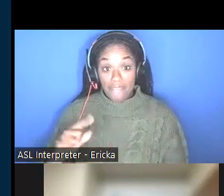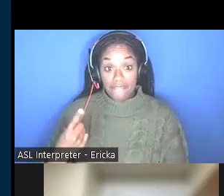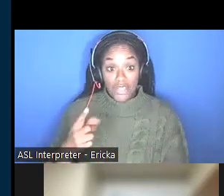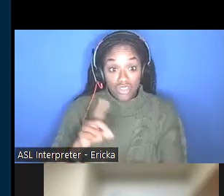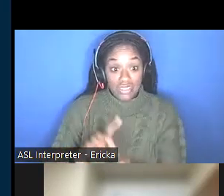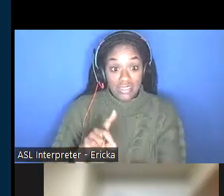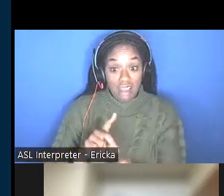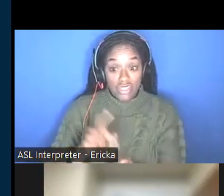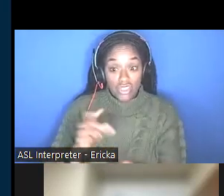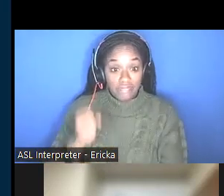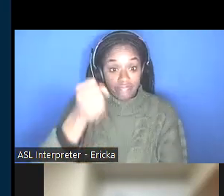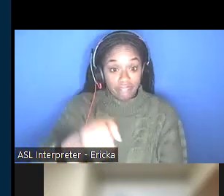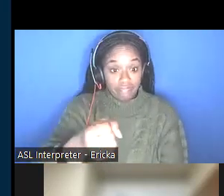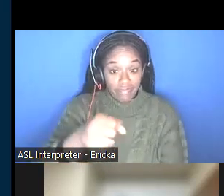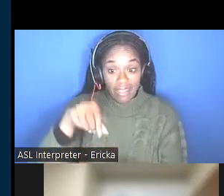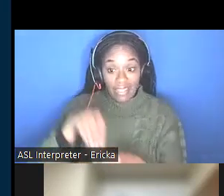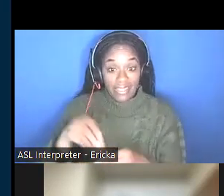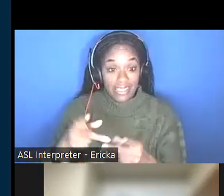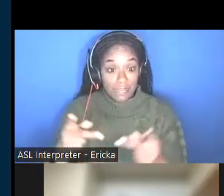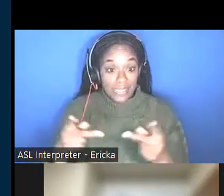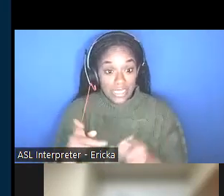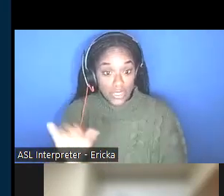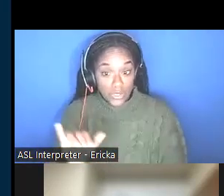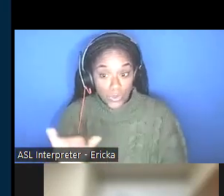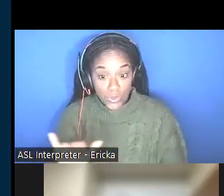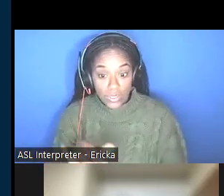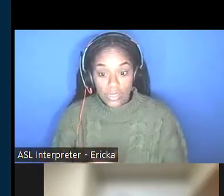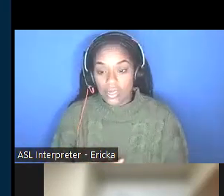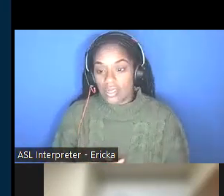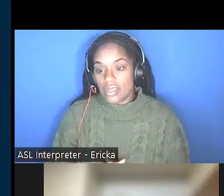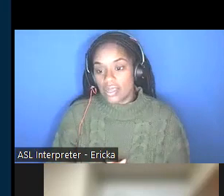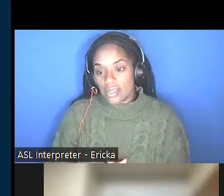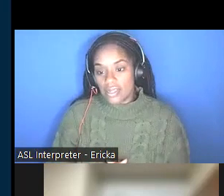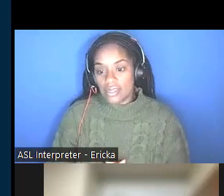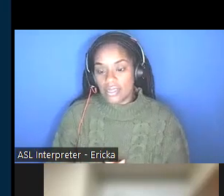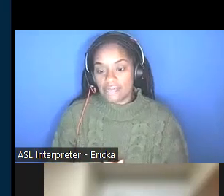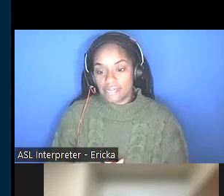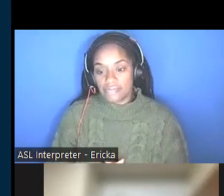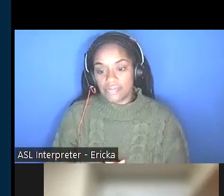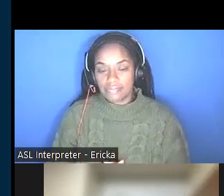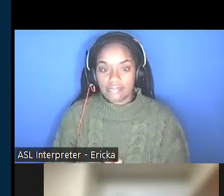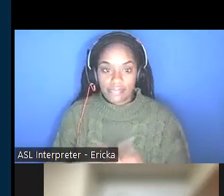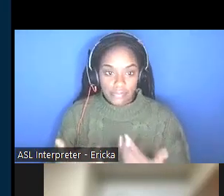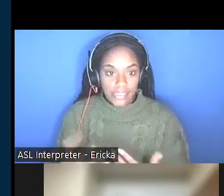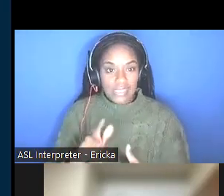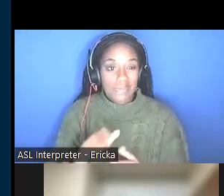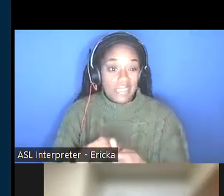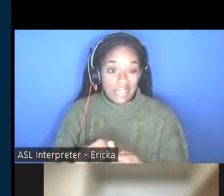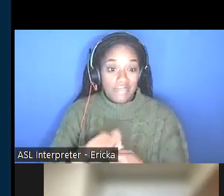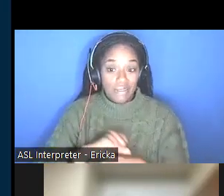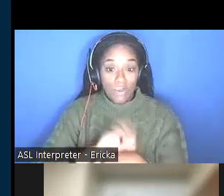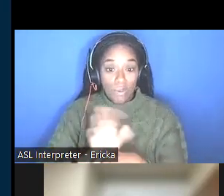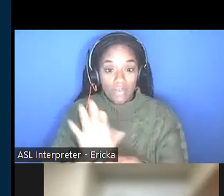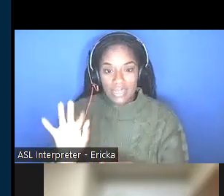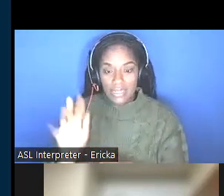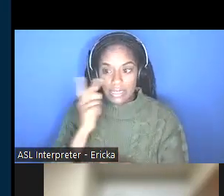been appointed in this position as well. And specifically in COVID-19, seeing all the impact